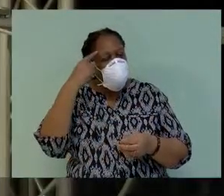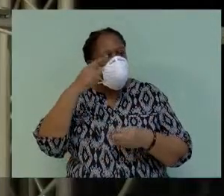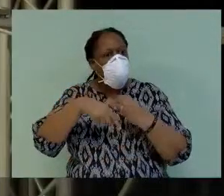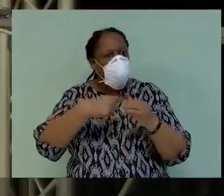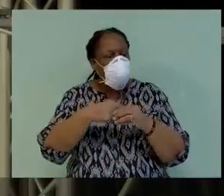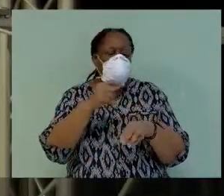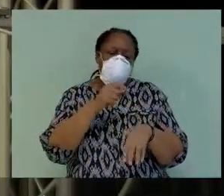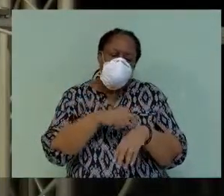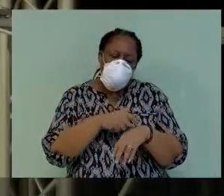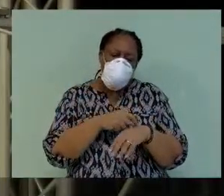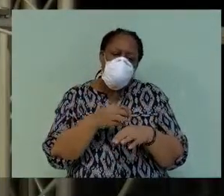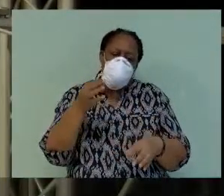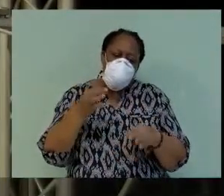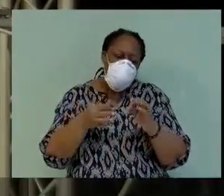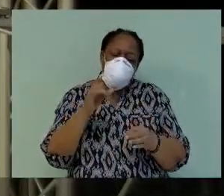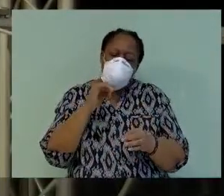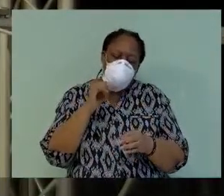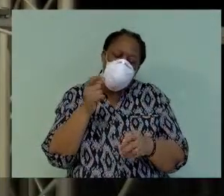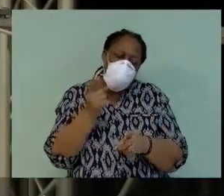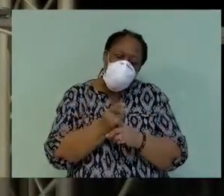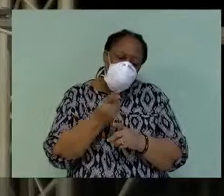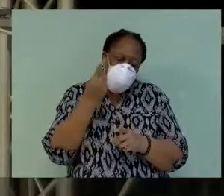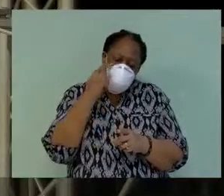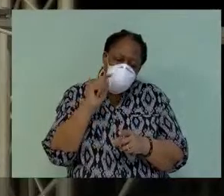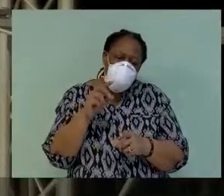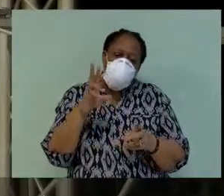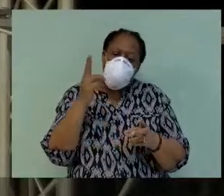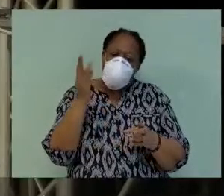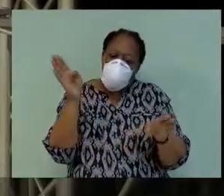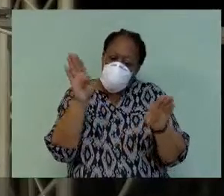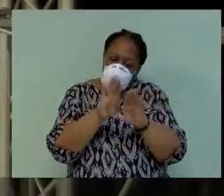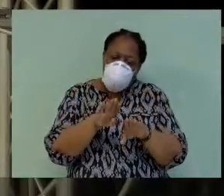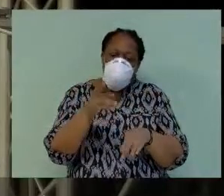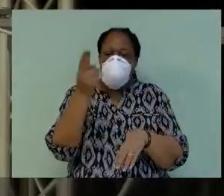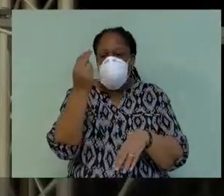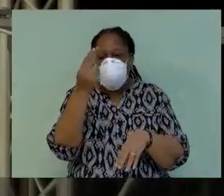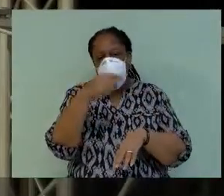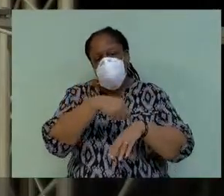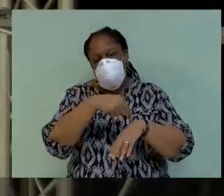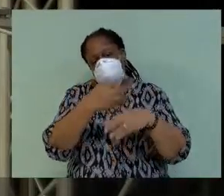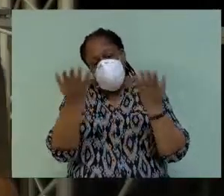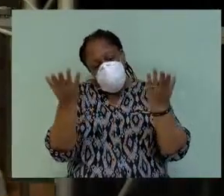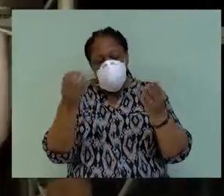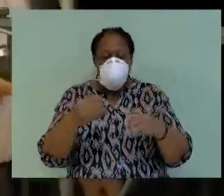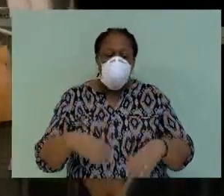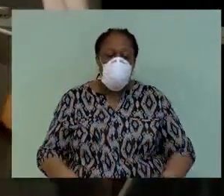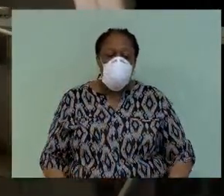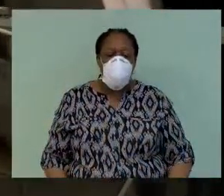is inconvenient for them to close at 12. Thank you.